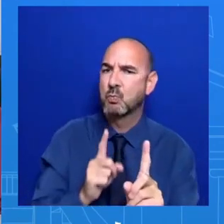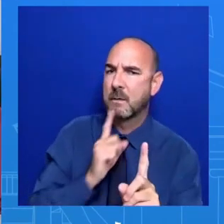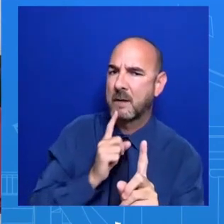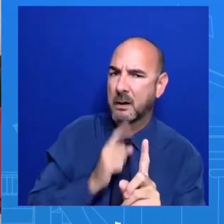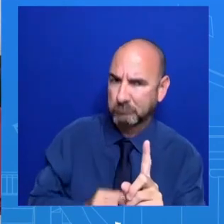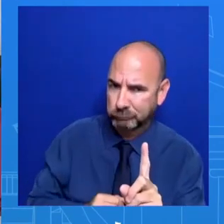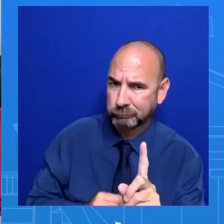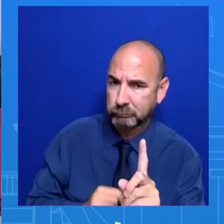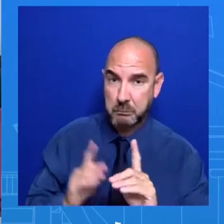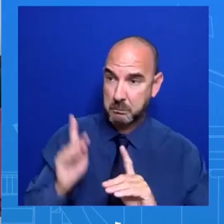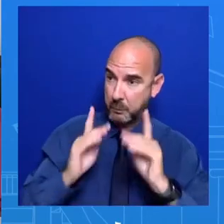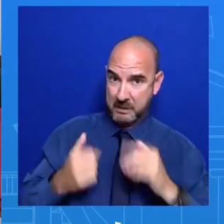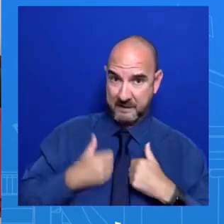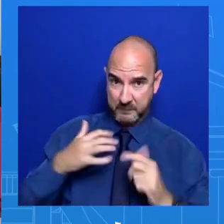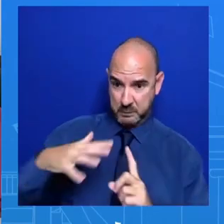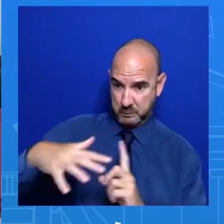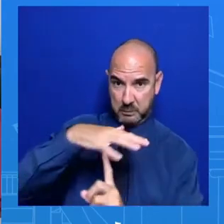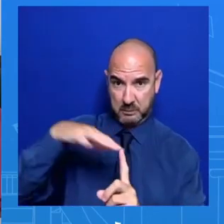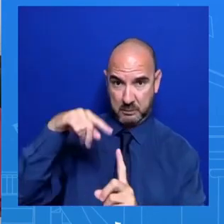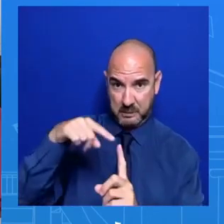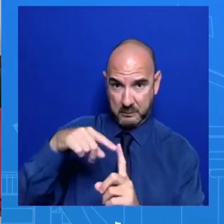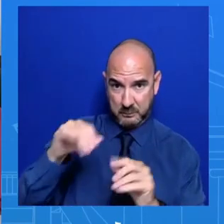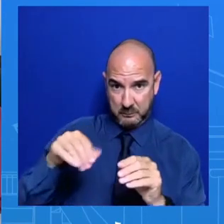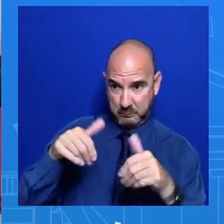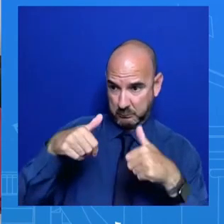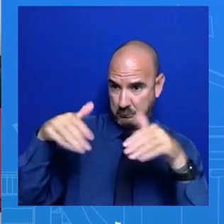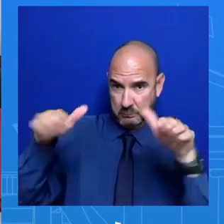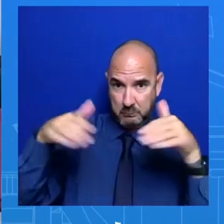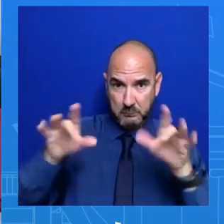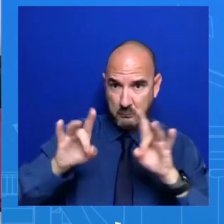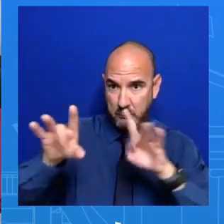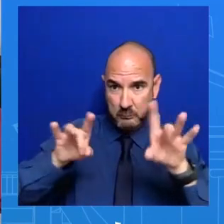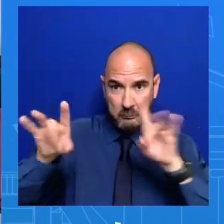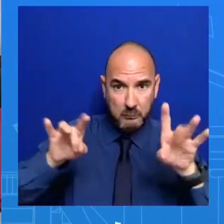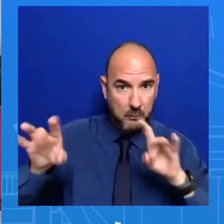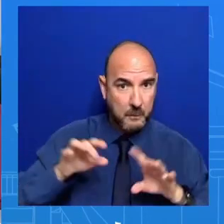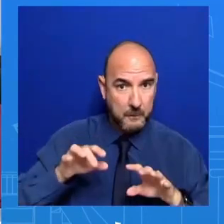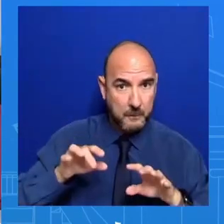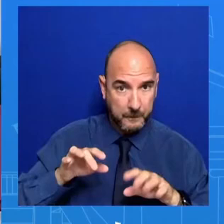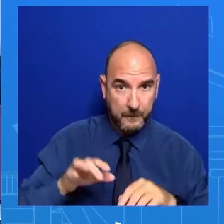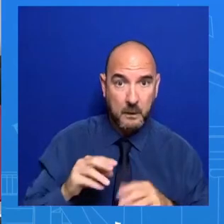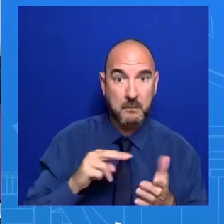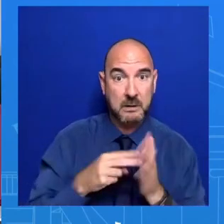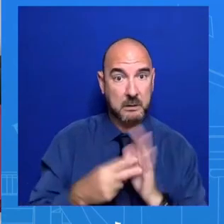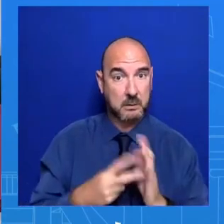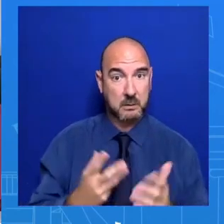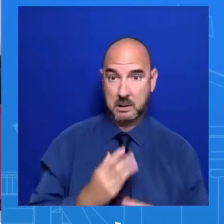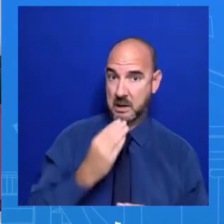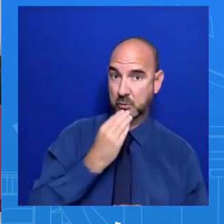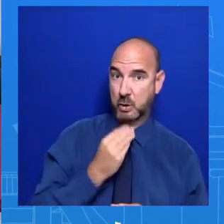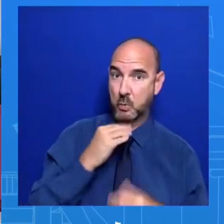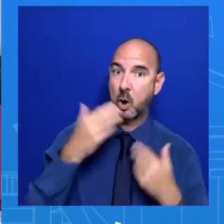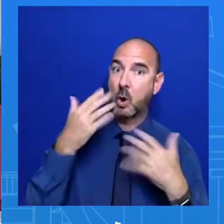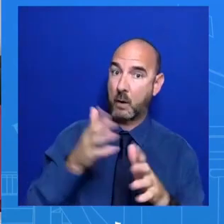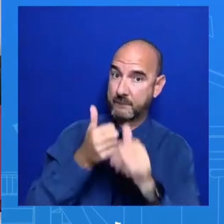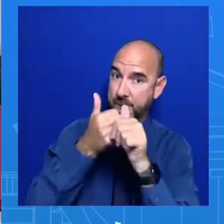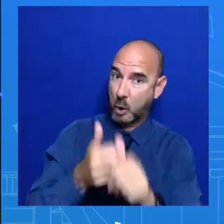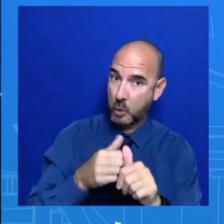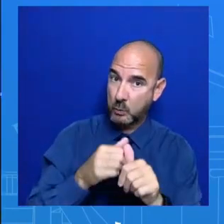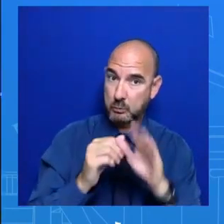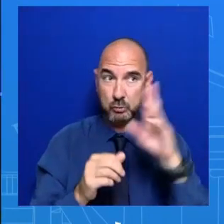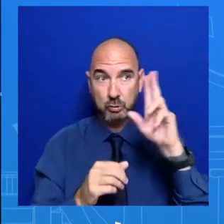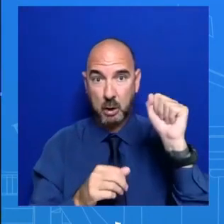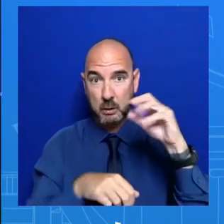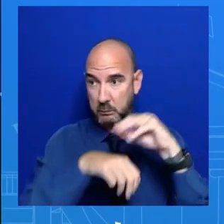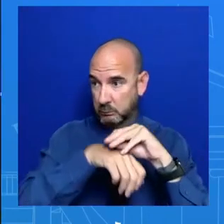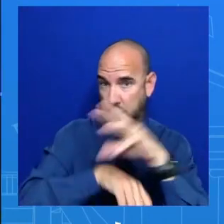weeks. Has Israel addressed all of the administration's concerns? Does the U.S. support what Israel is doing in Rafah right now? We had